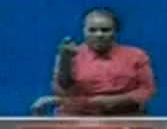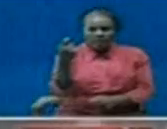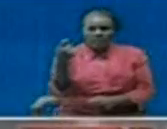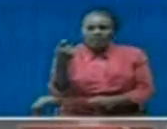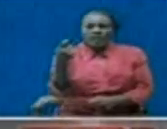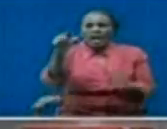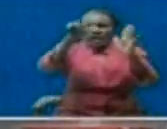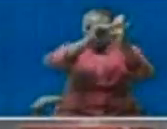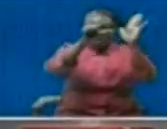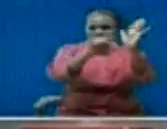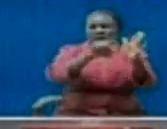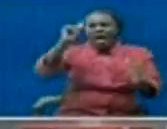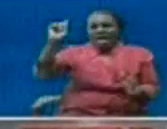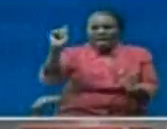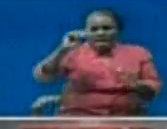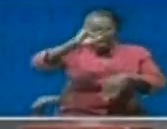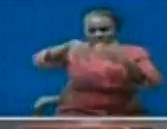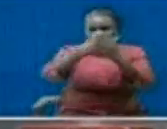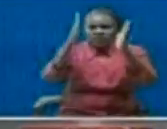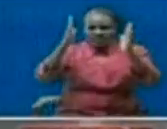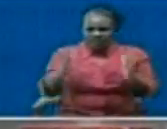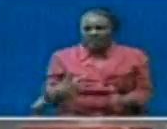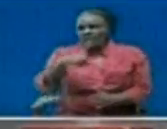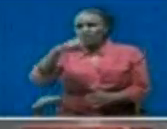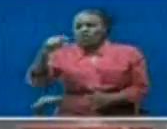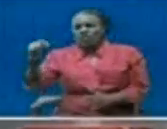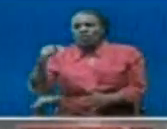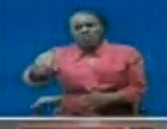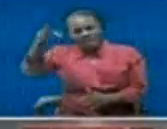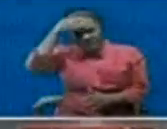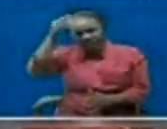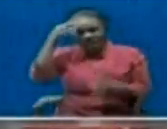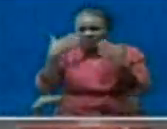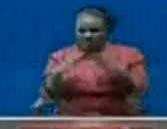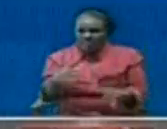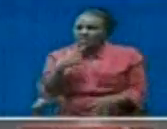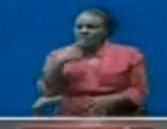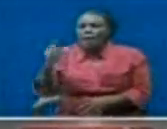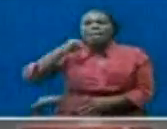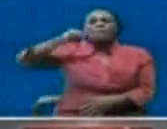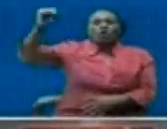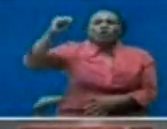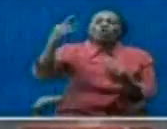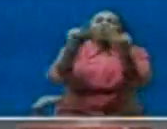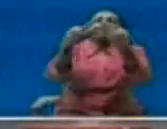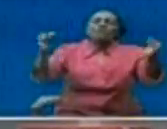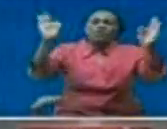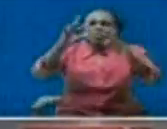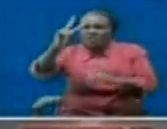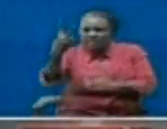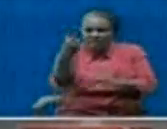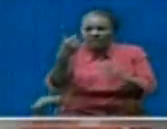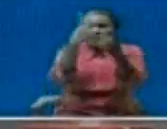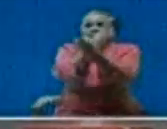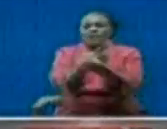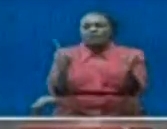with the agenda that every Kenya will go. We got that for everybody. We've learned. We said political freedom. Okay, that was the second